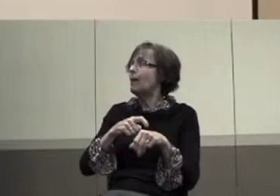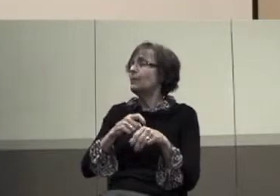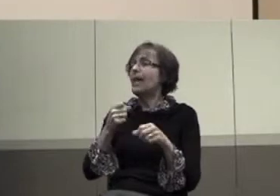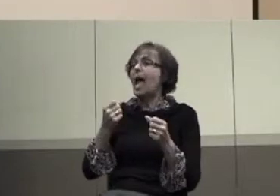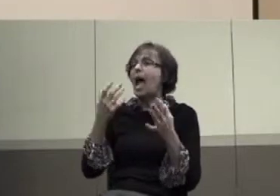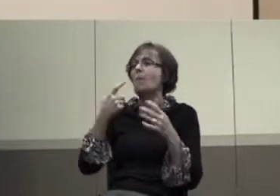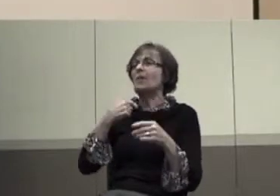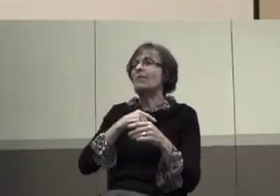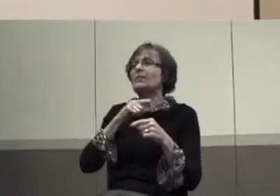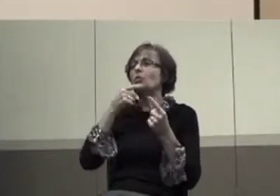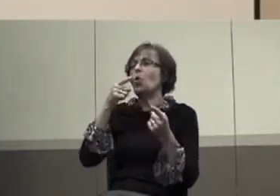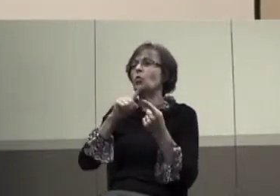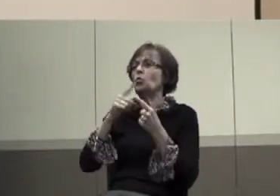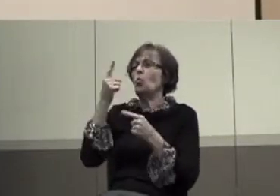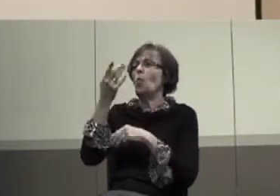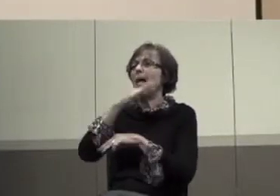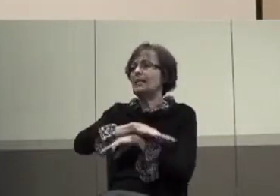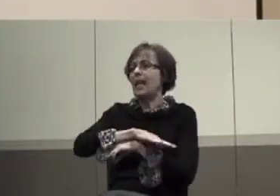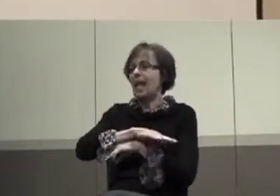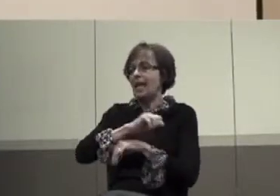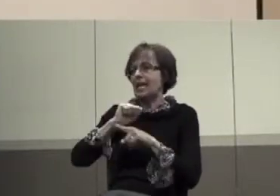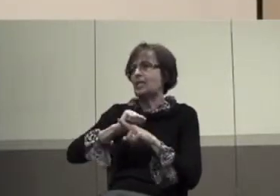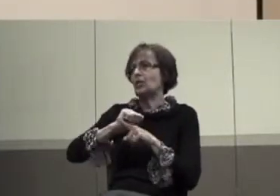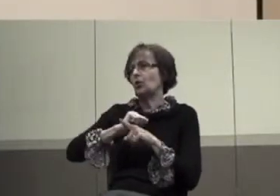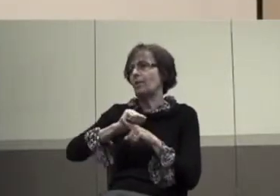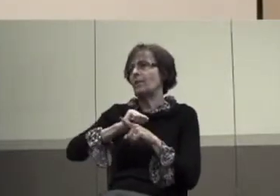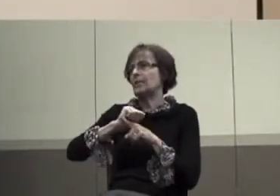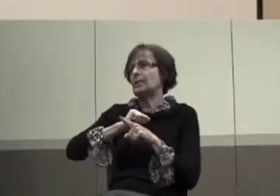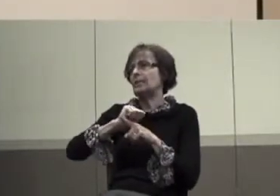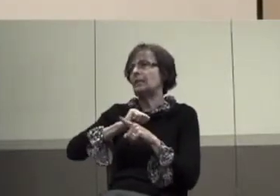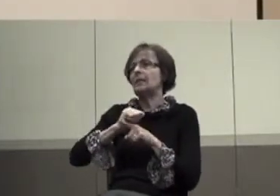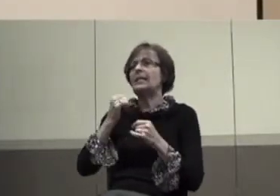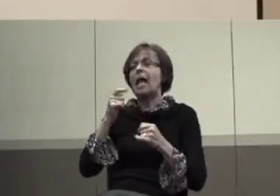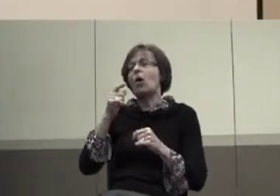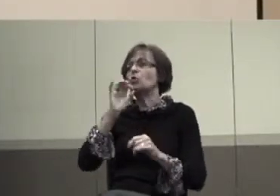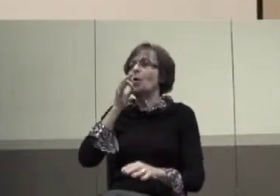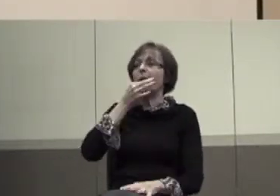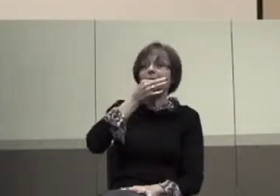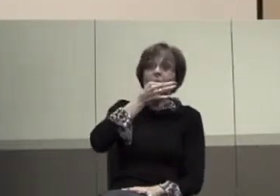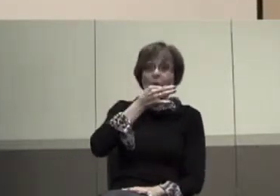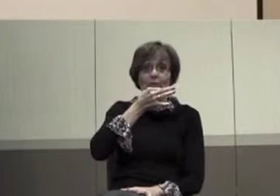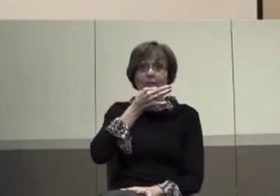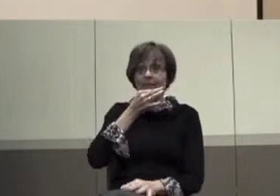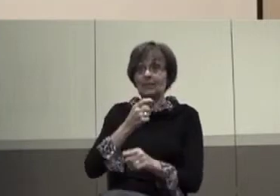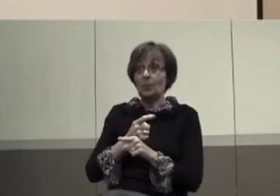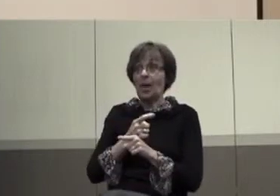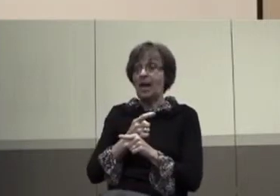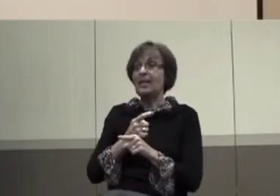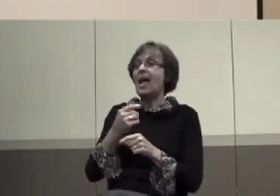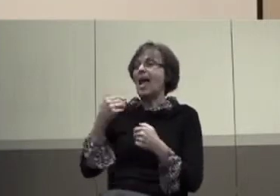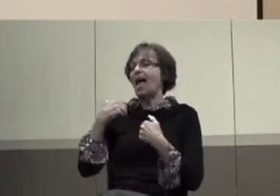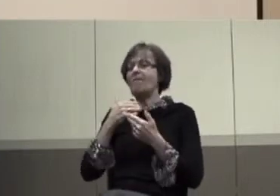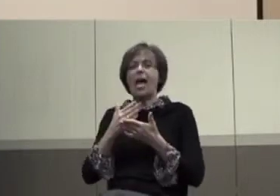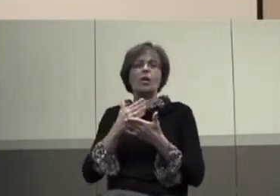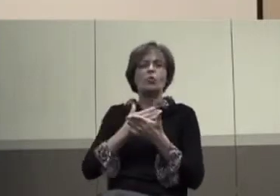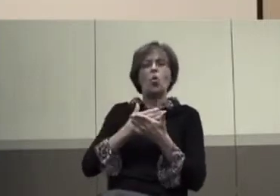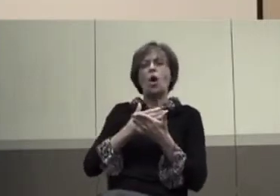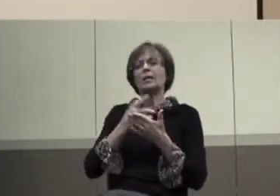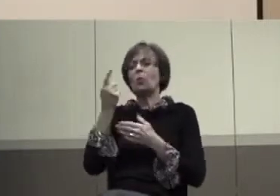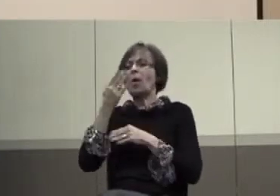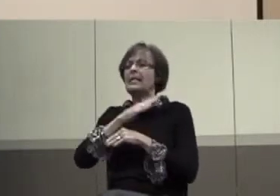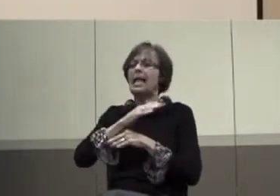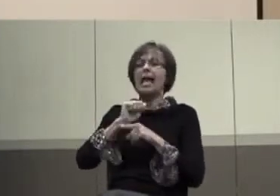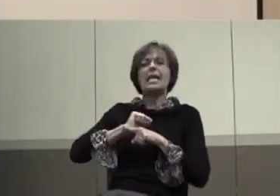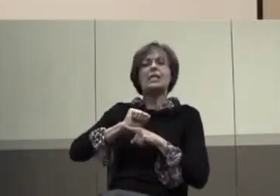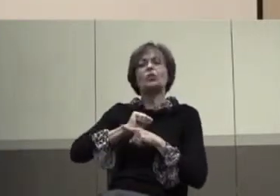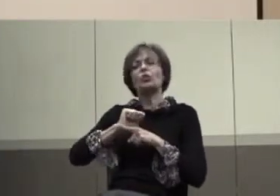How many of us go to a one-day in-service, and you are now the expert, right? I've had a course. I've taken one day in